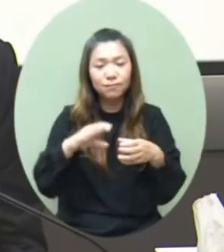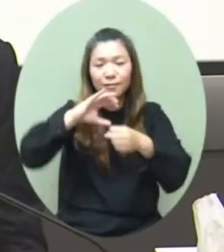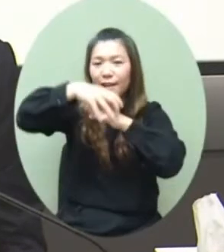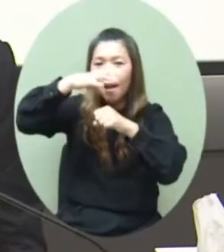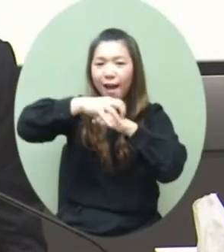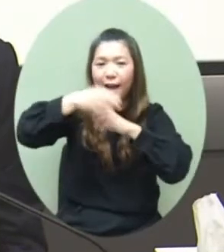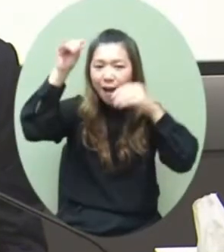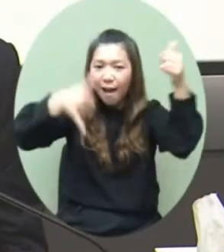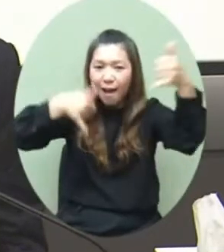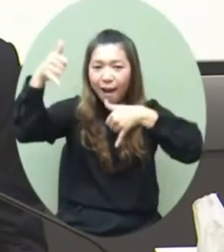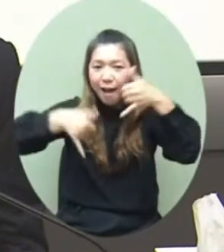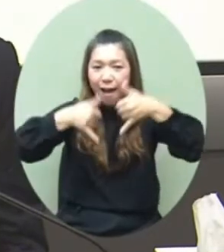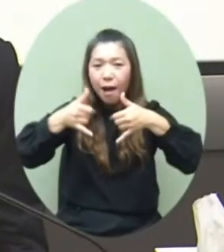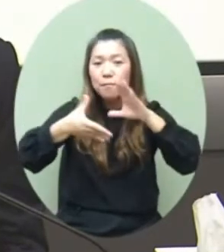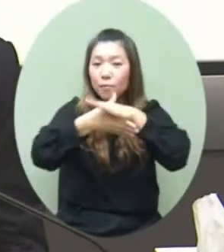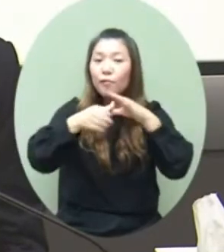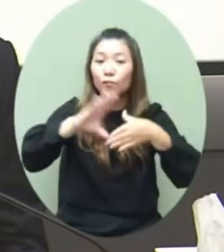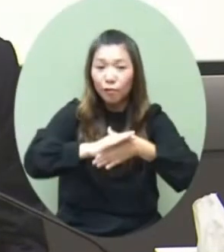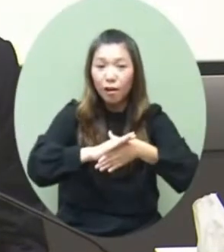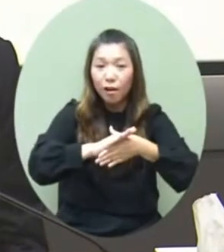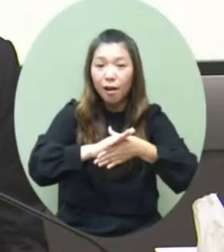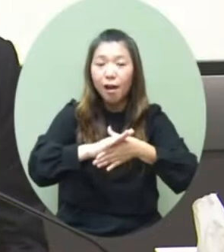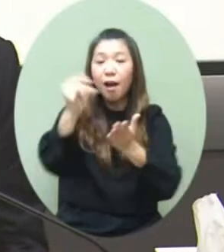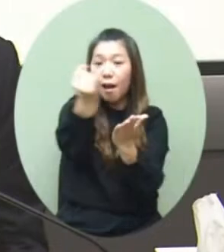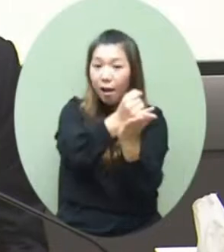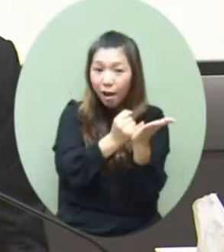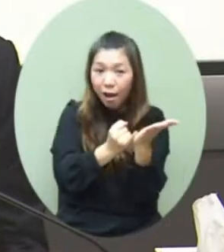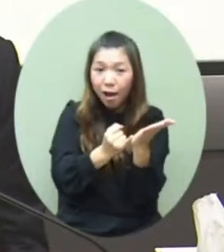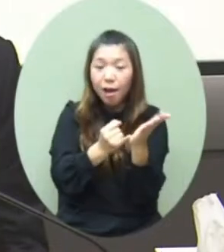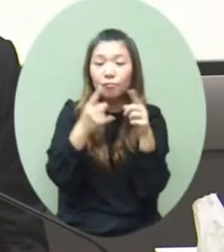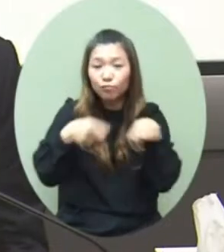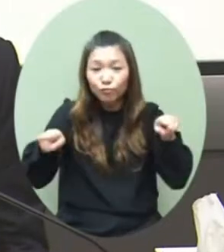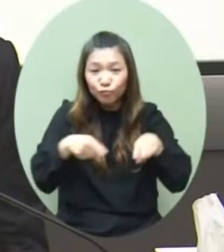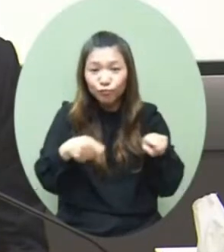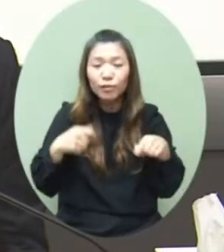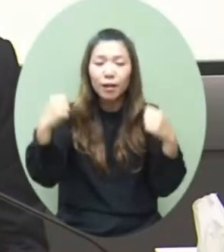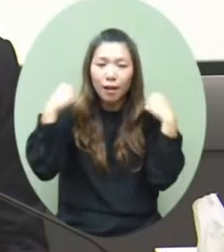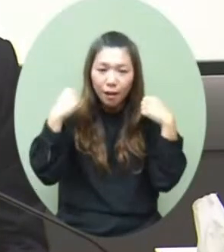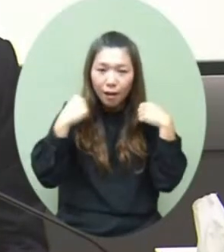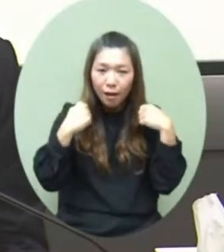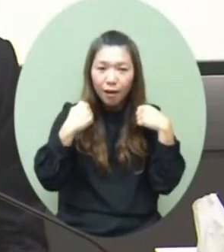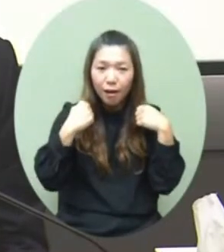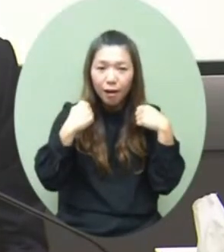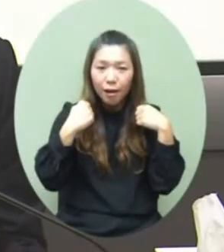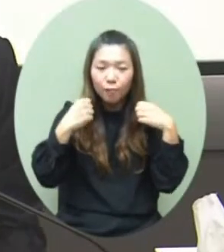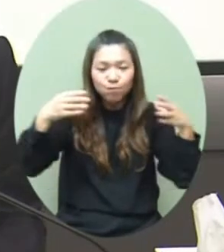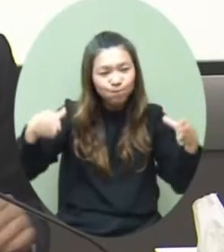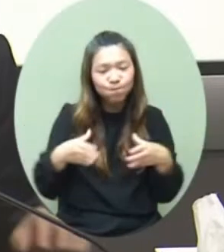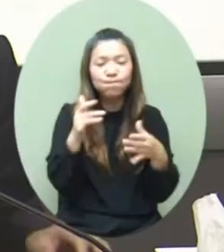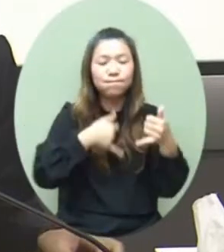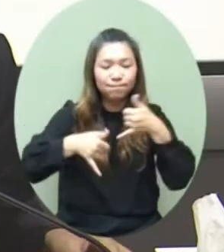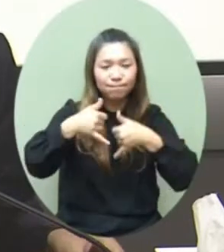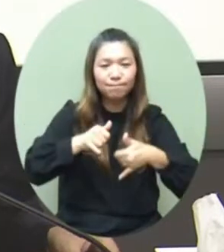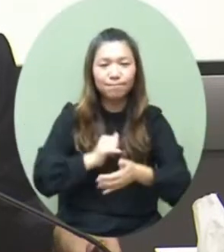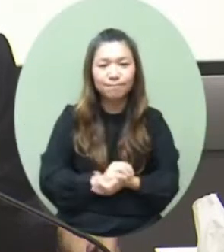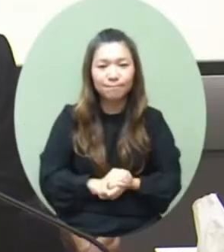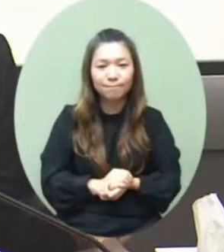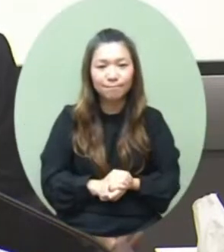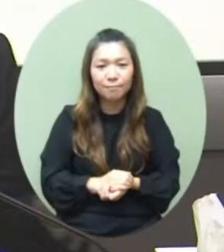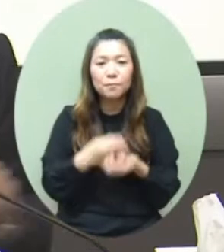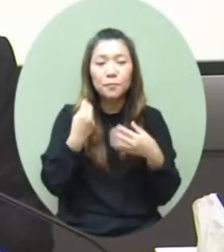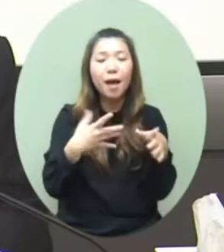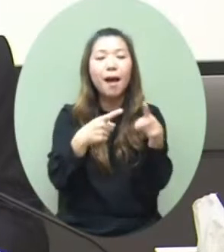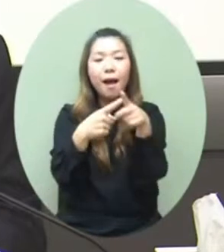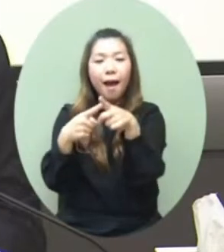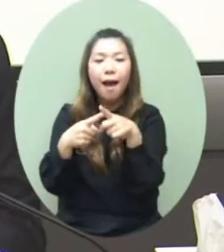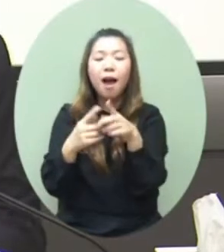the main stage. We will bring together different cultures, sports, music from around the